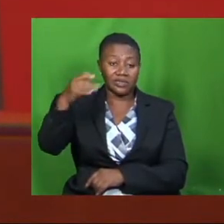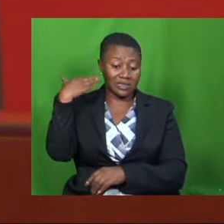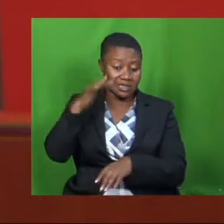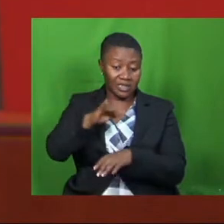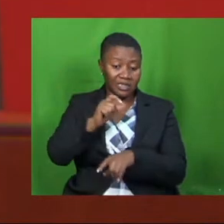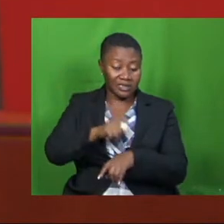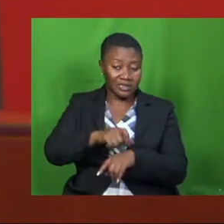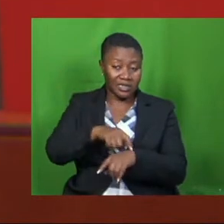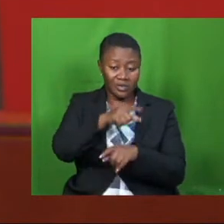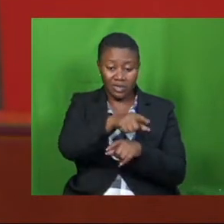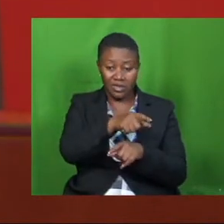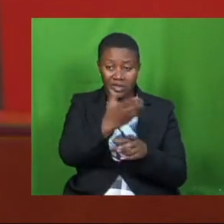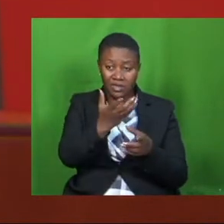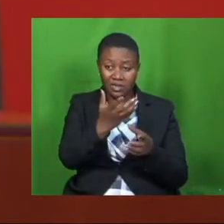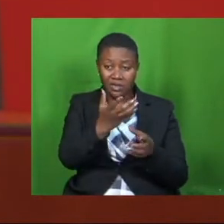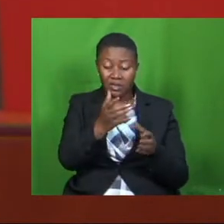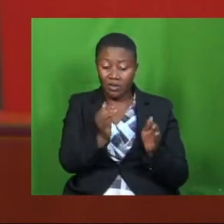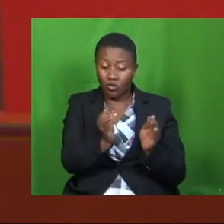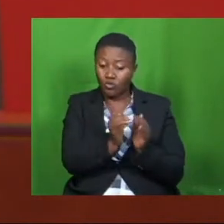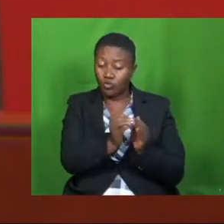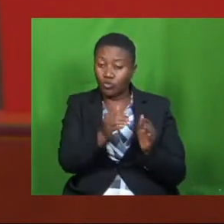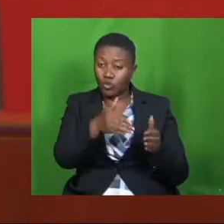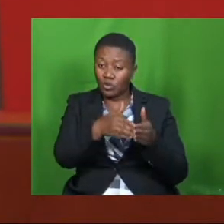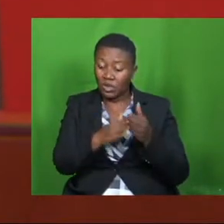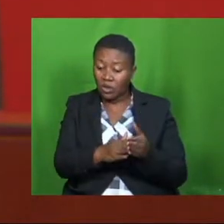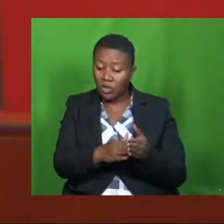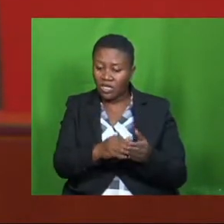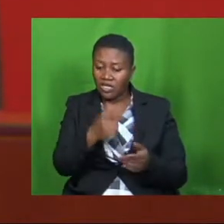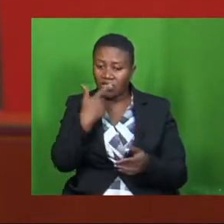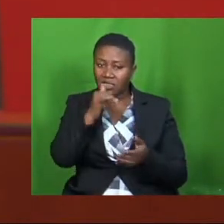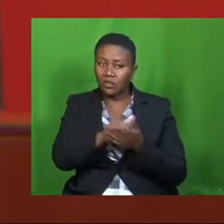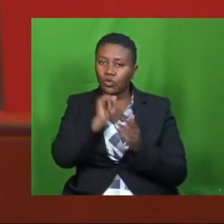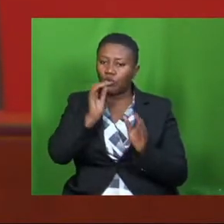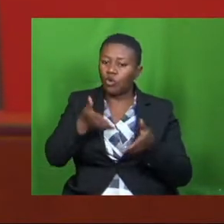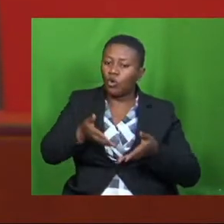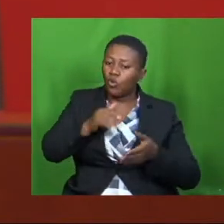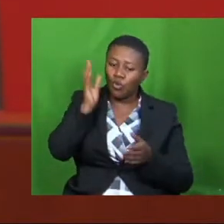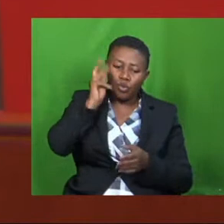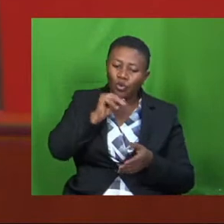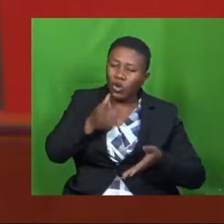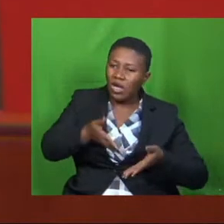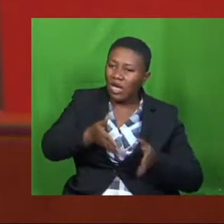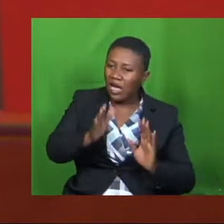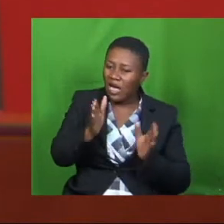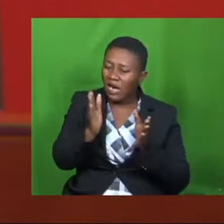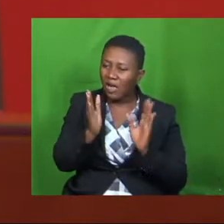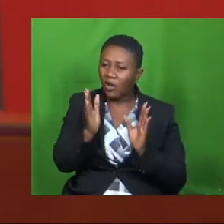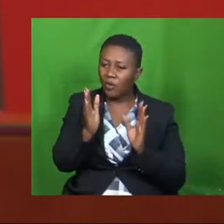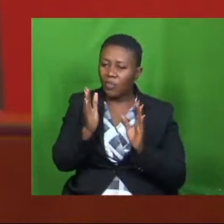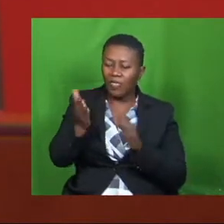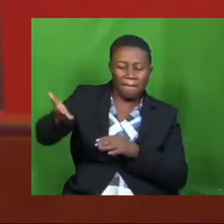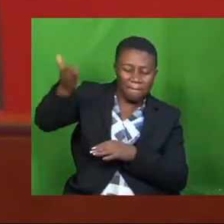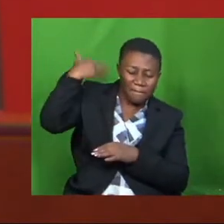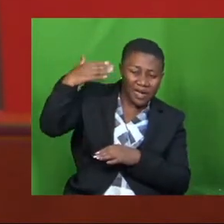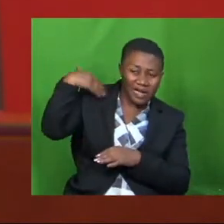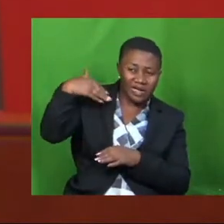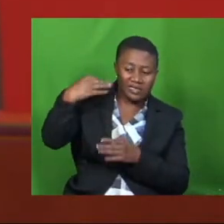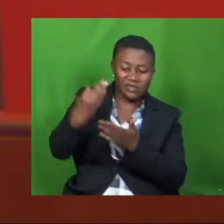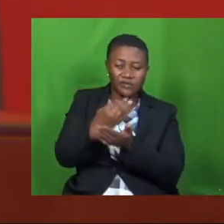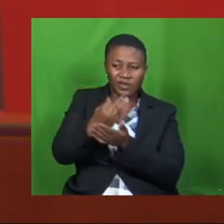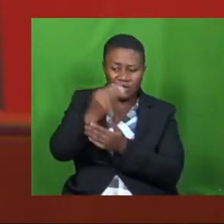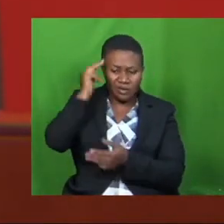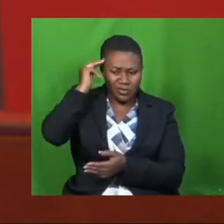But before today, I had given a directive, and that directive